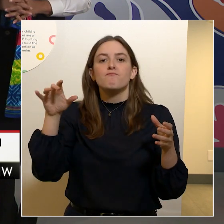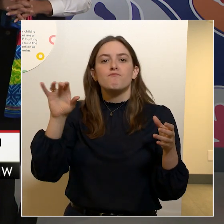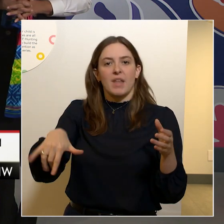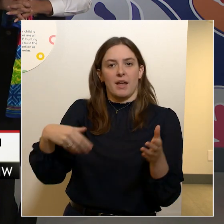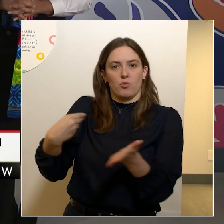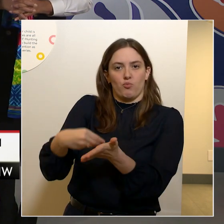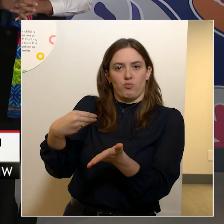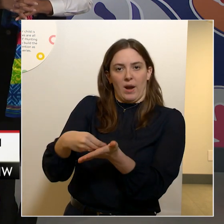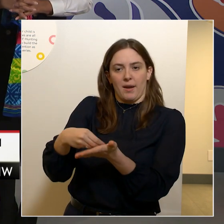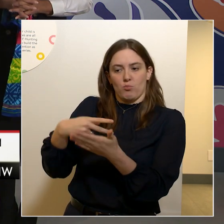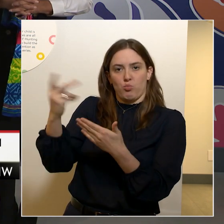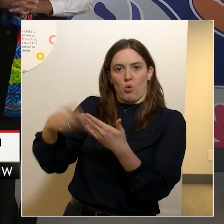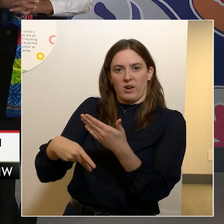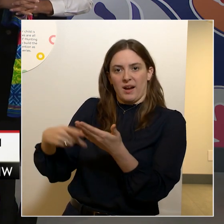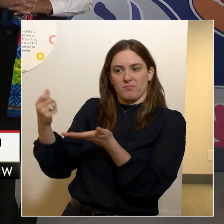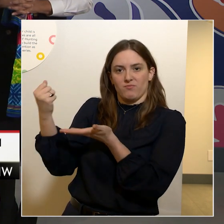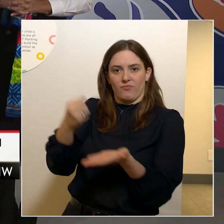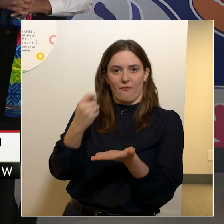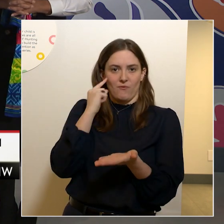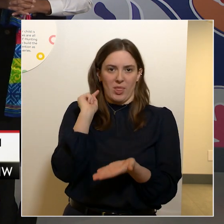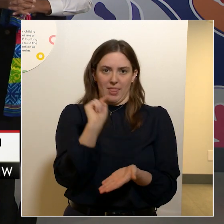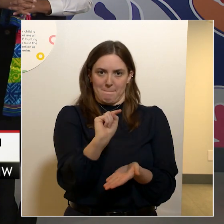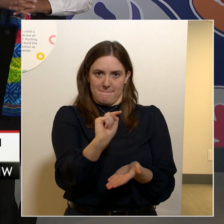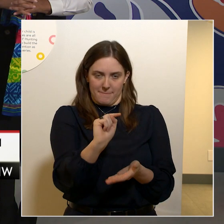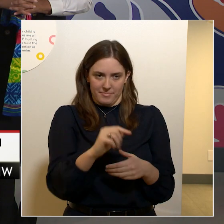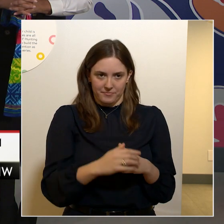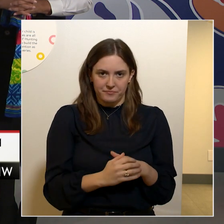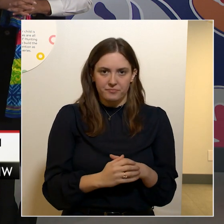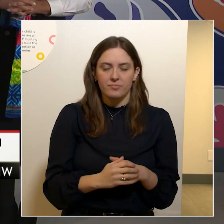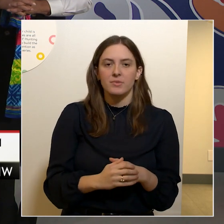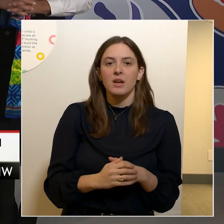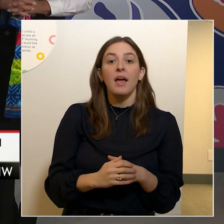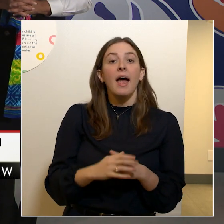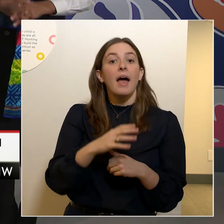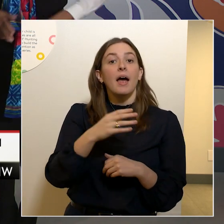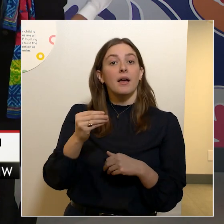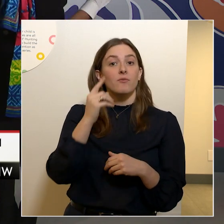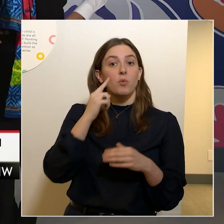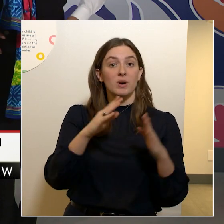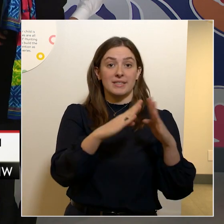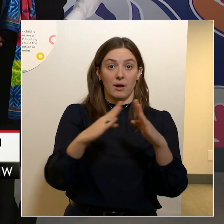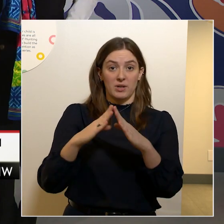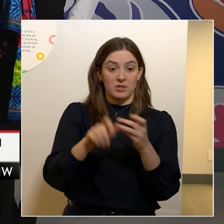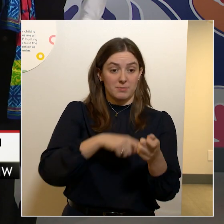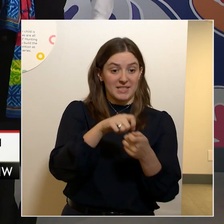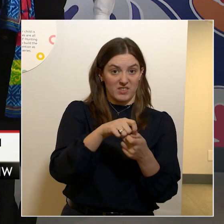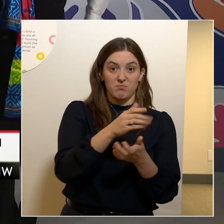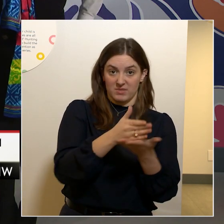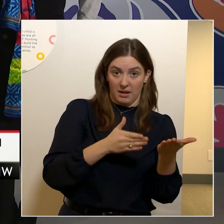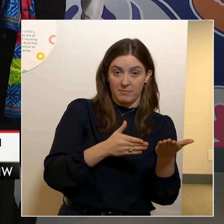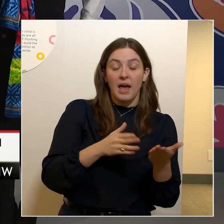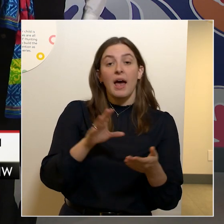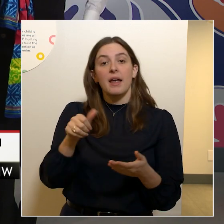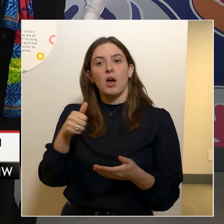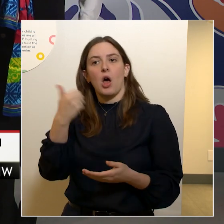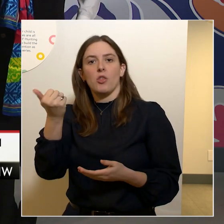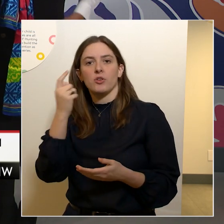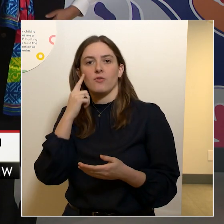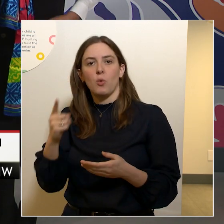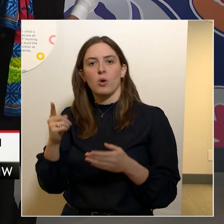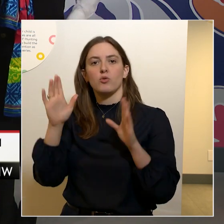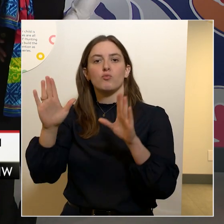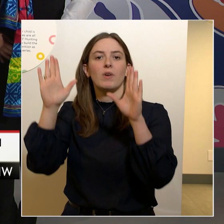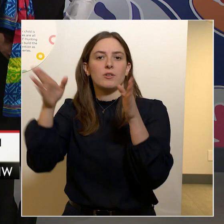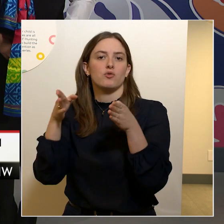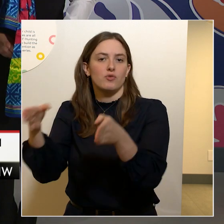do. They're both grant programs that are designed for downtown specifically, and others are designed for great streets or main